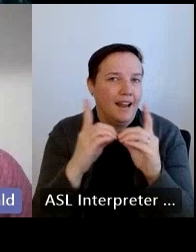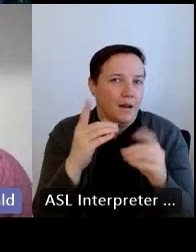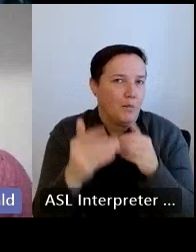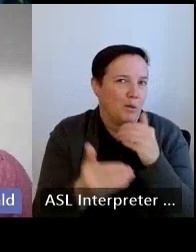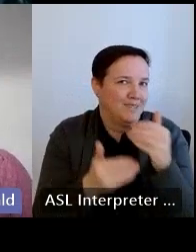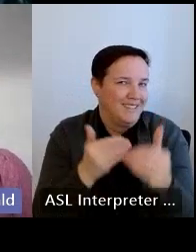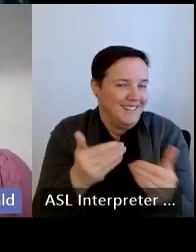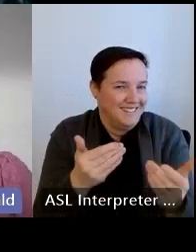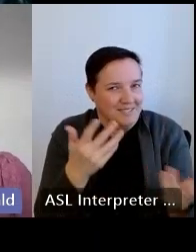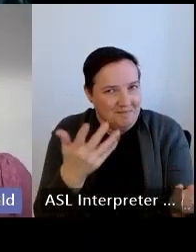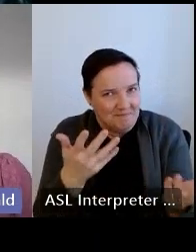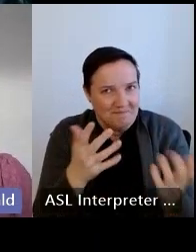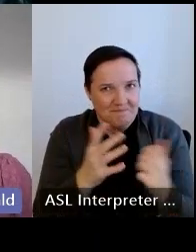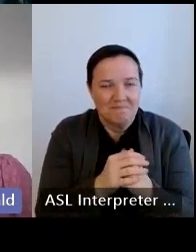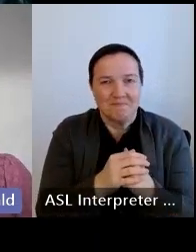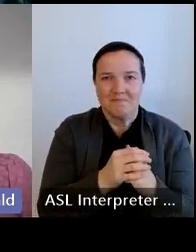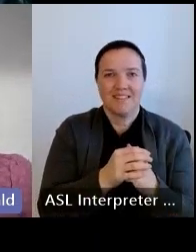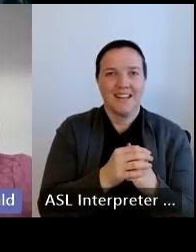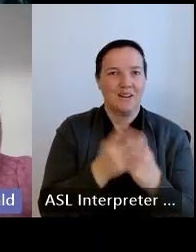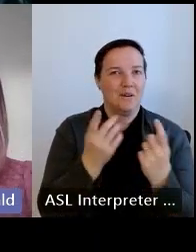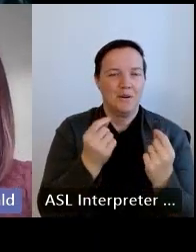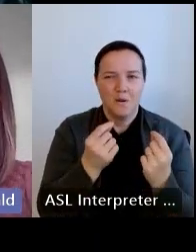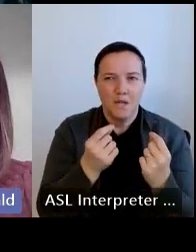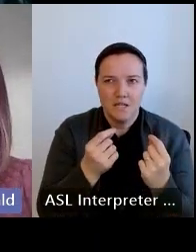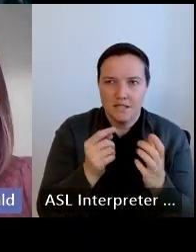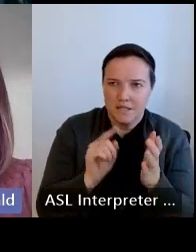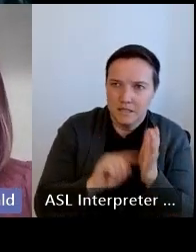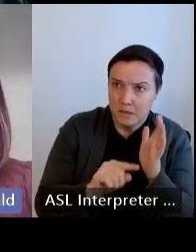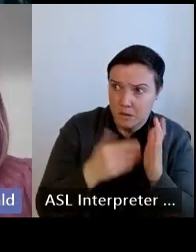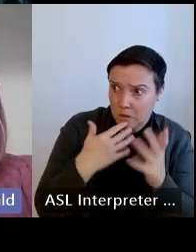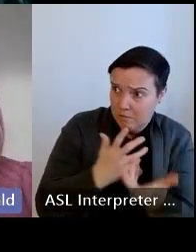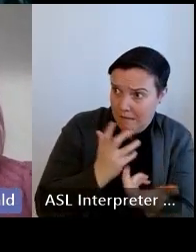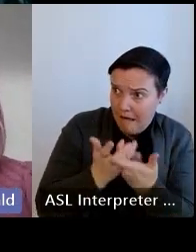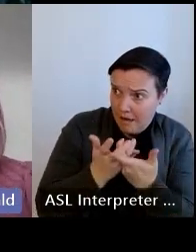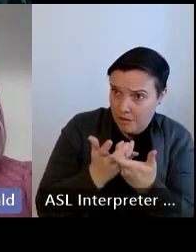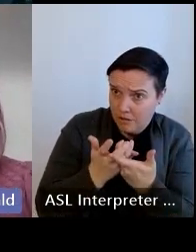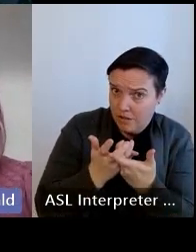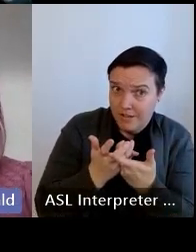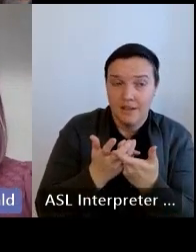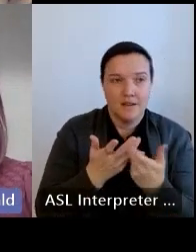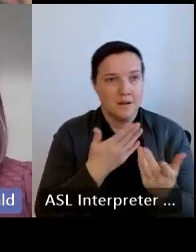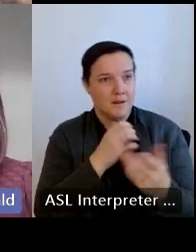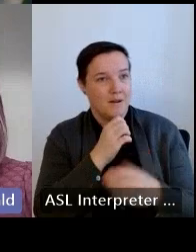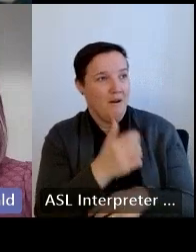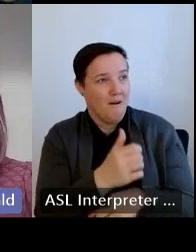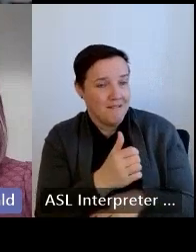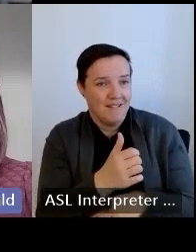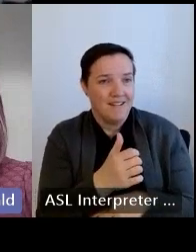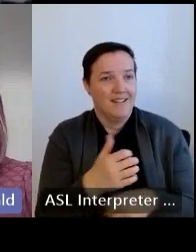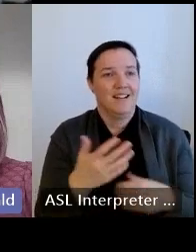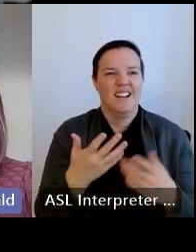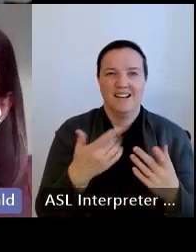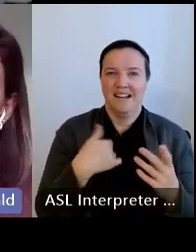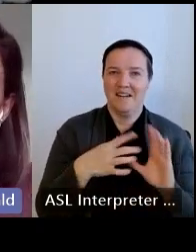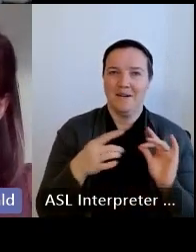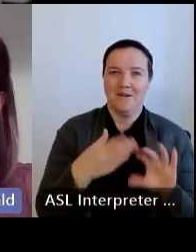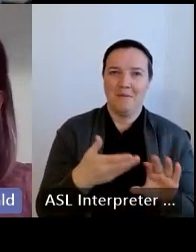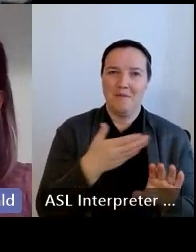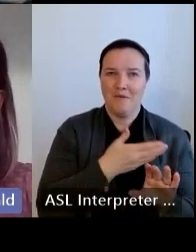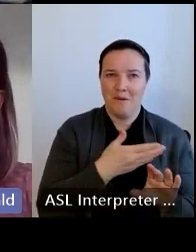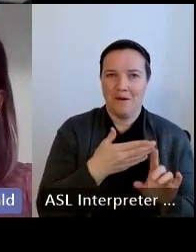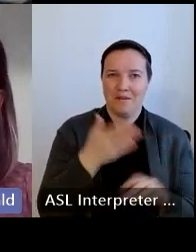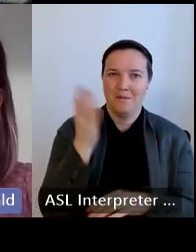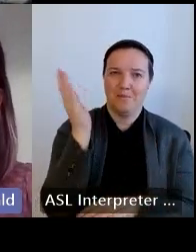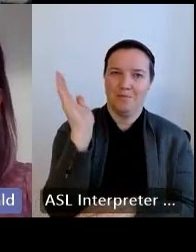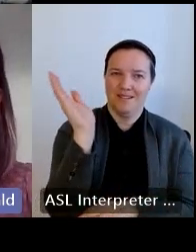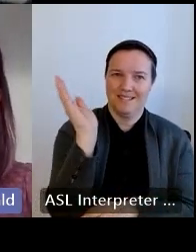you're kind of exploring whether it's going to be a good match. I mean, when we mentioned earlier in the